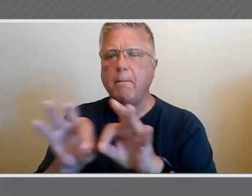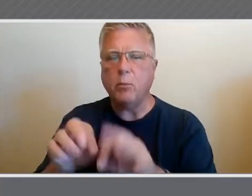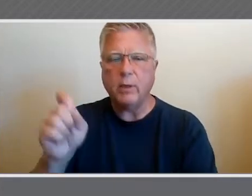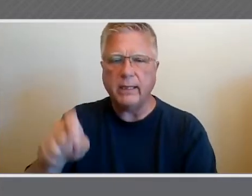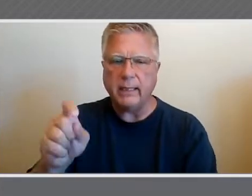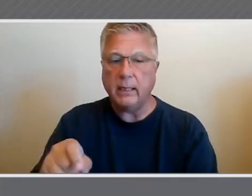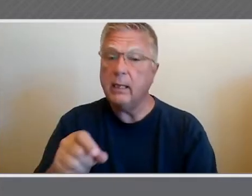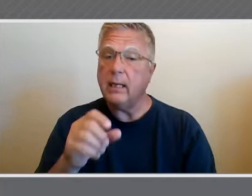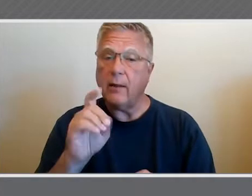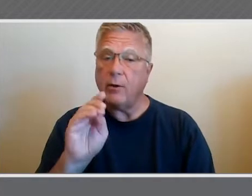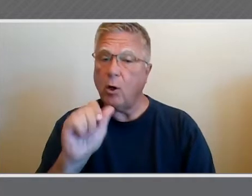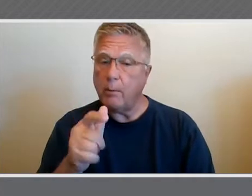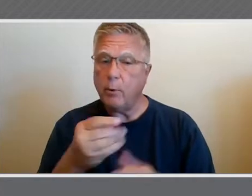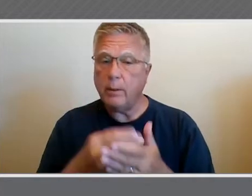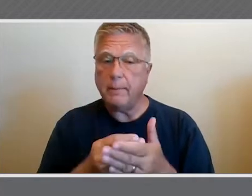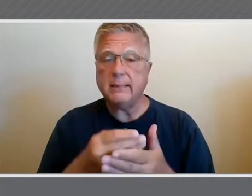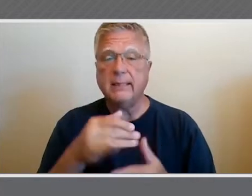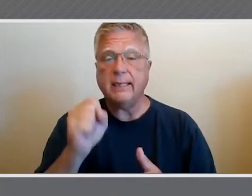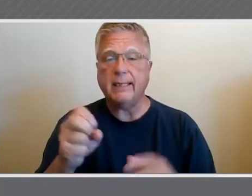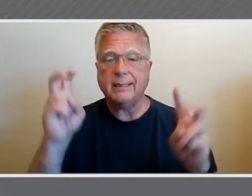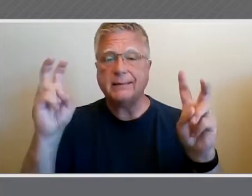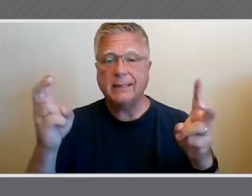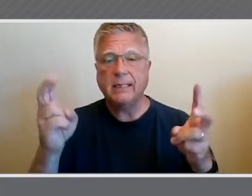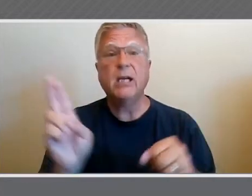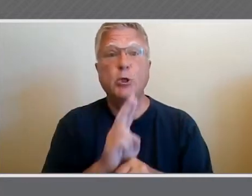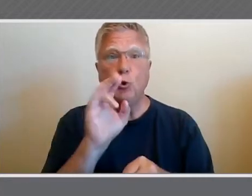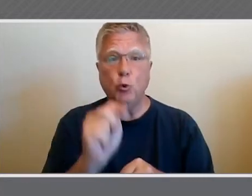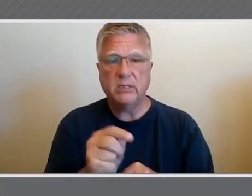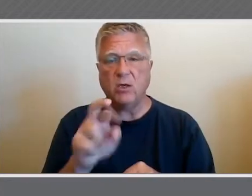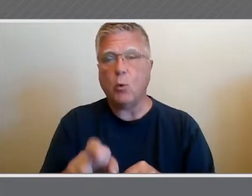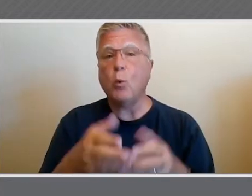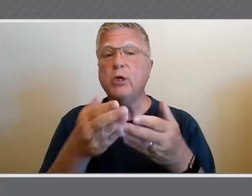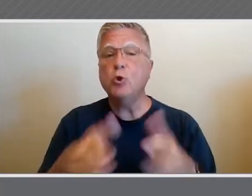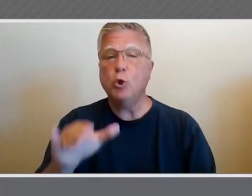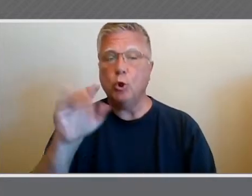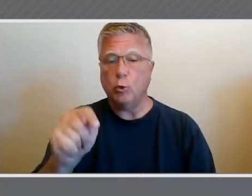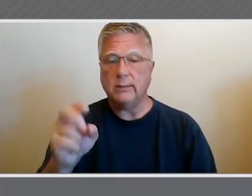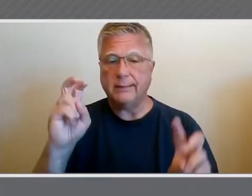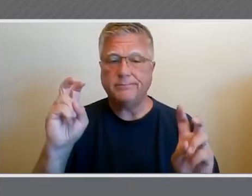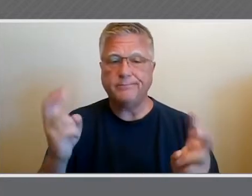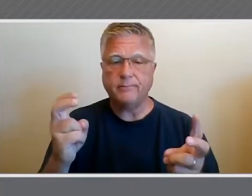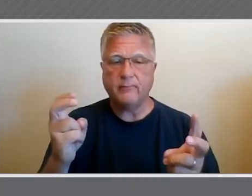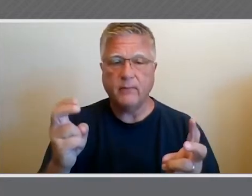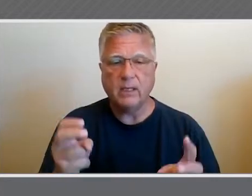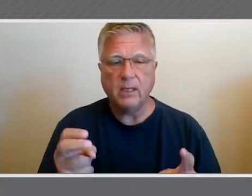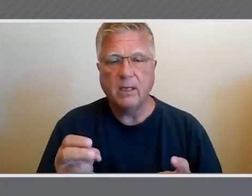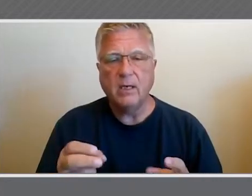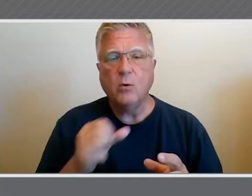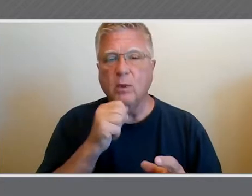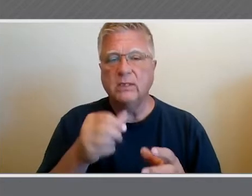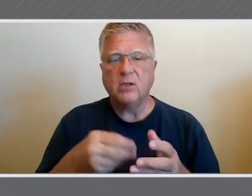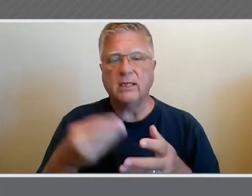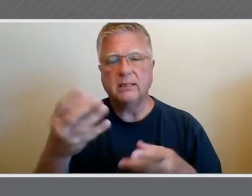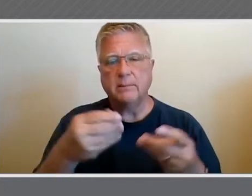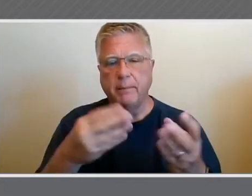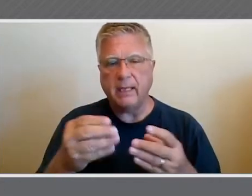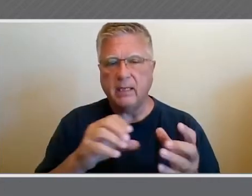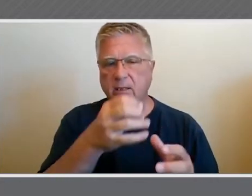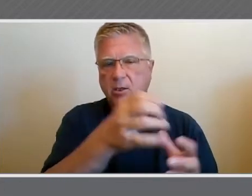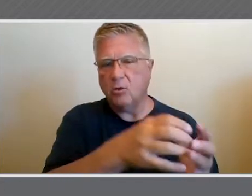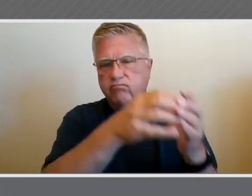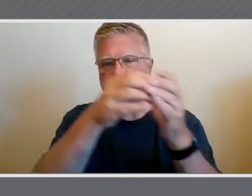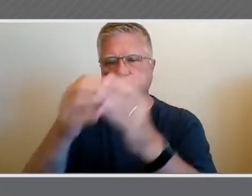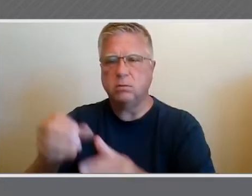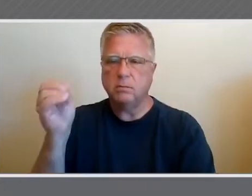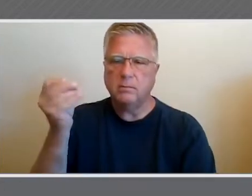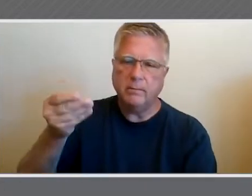So at the end of every year, what isn't spent rolls into what's called the fund balance, to be used as kind of a savings bank